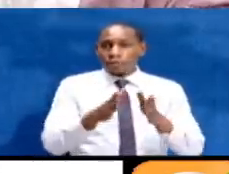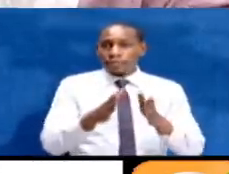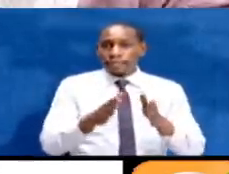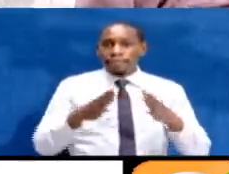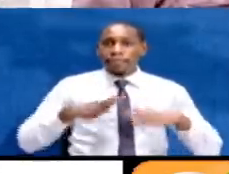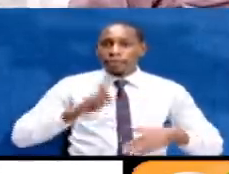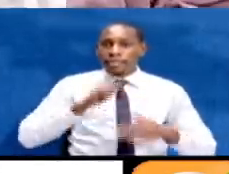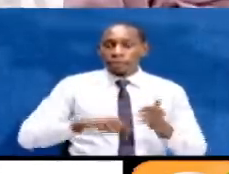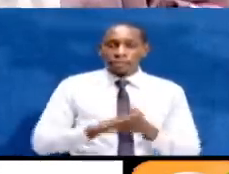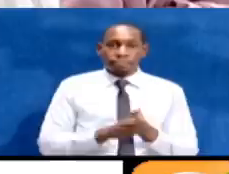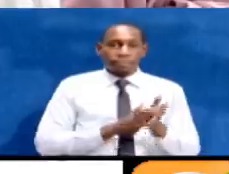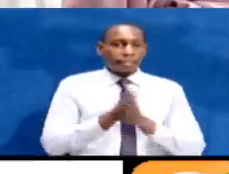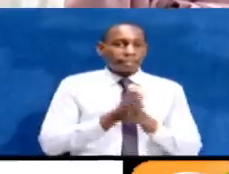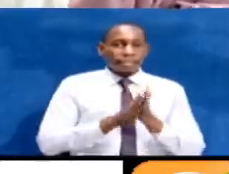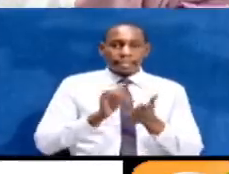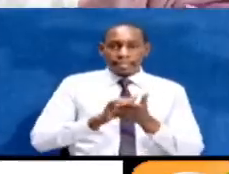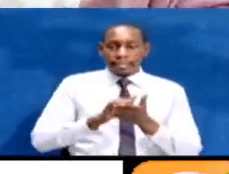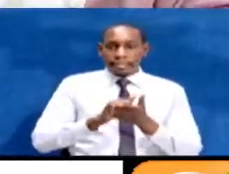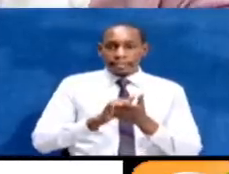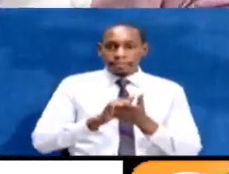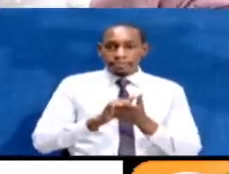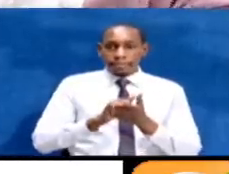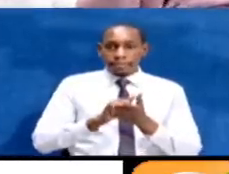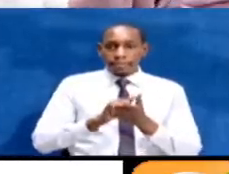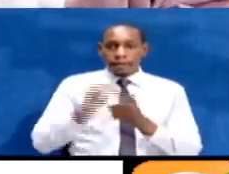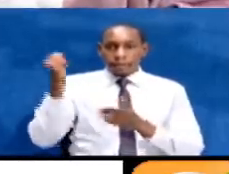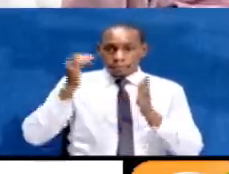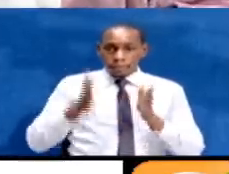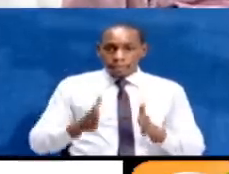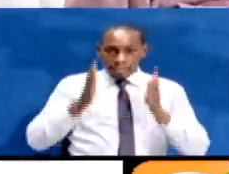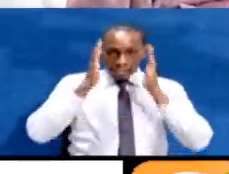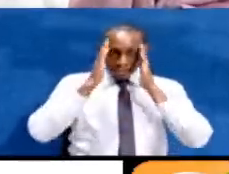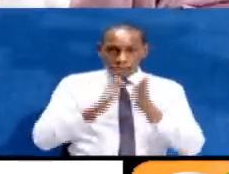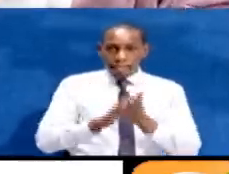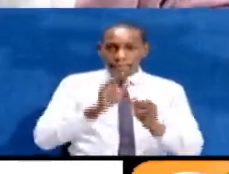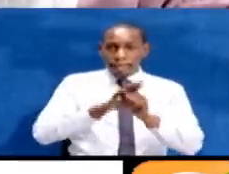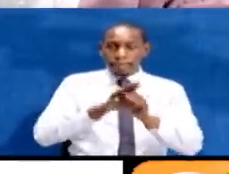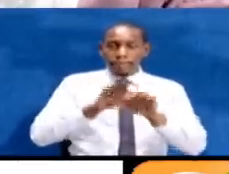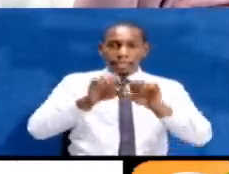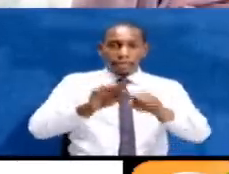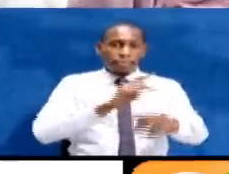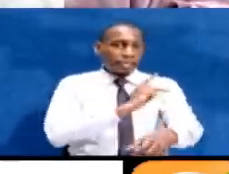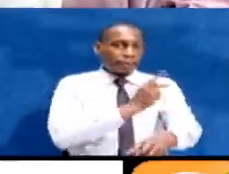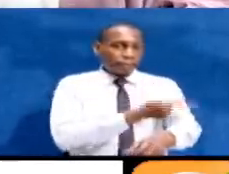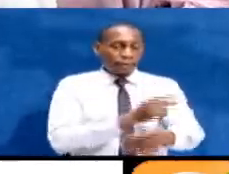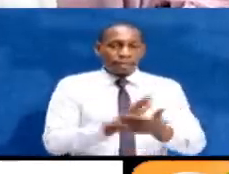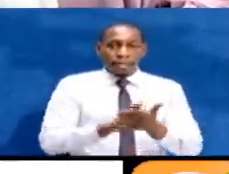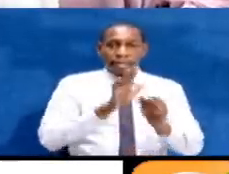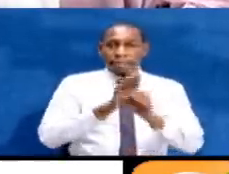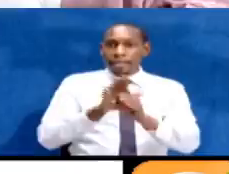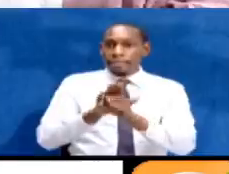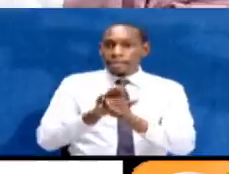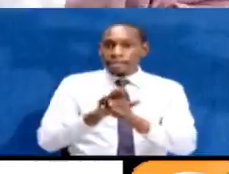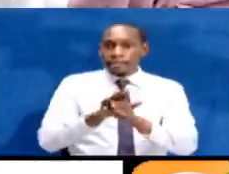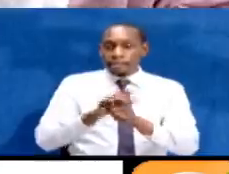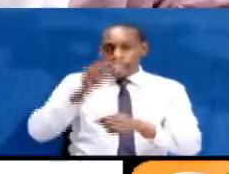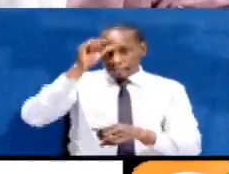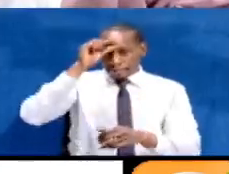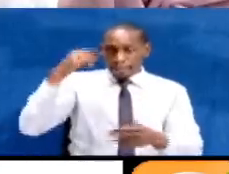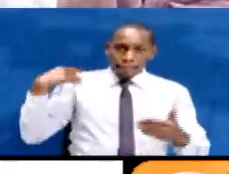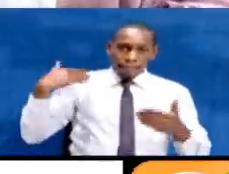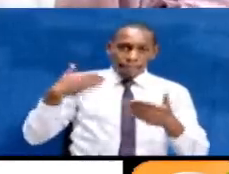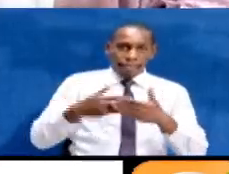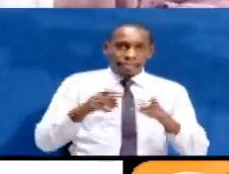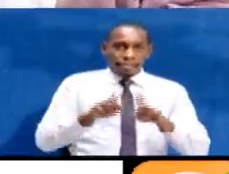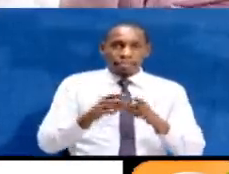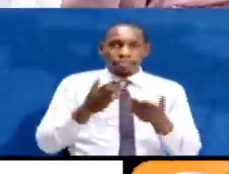say it's just interest that drive most of these politicians. Most of them have been in positions of power. Most of them wameonja uko katika serikali, and